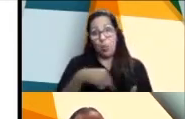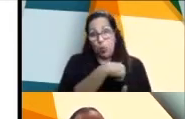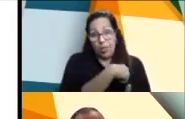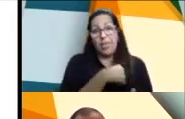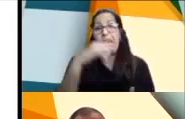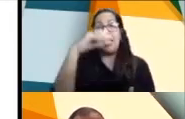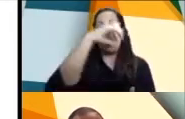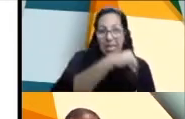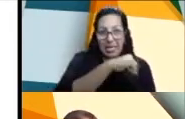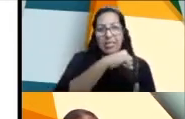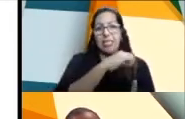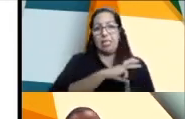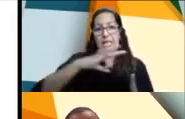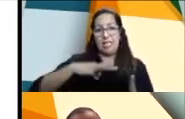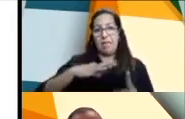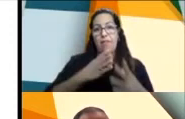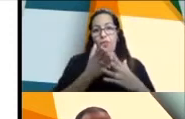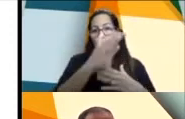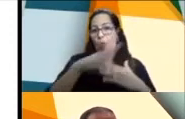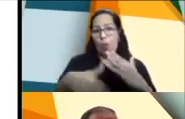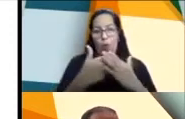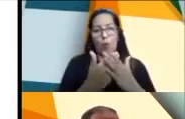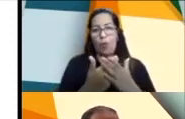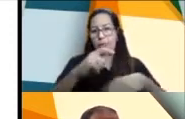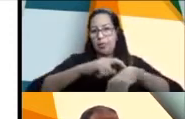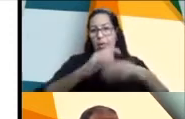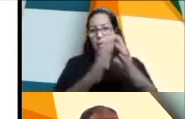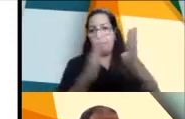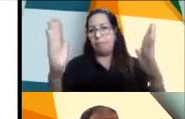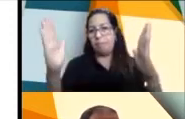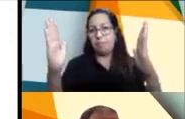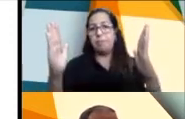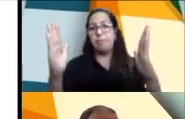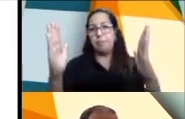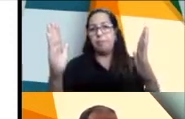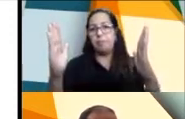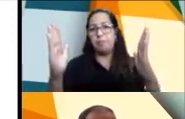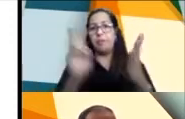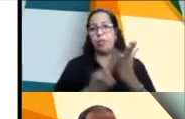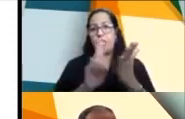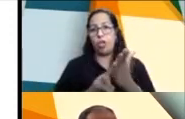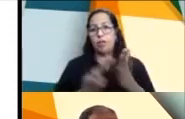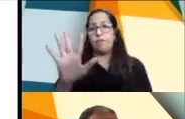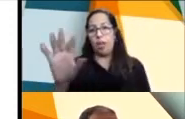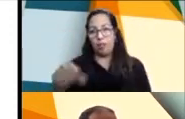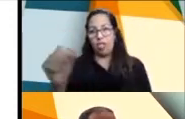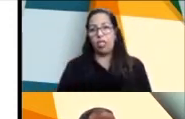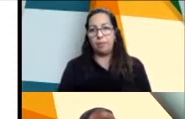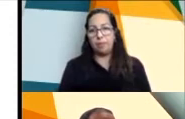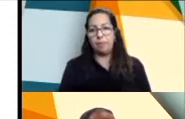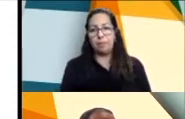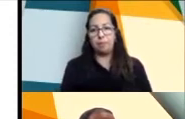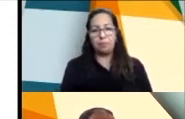this stuff throughout the whole term of the contract of 5 years.